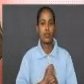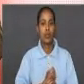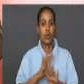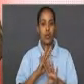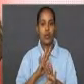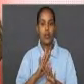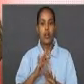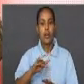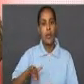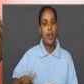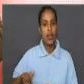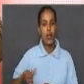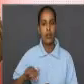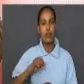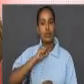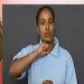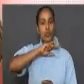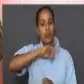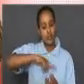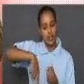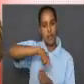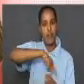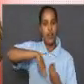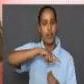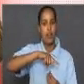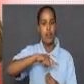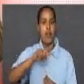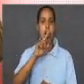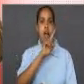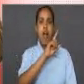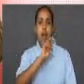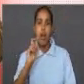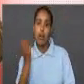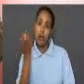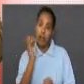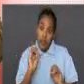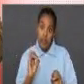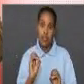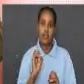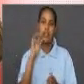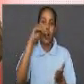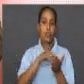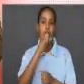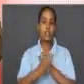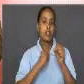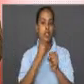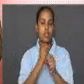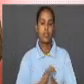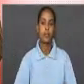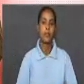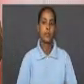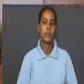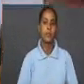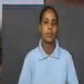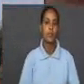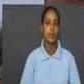it will remain to pollute the environment for hundreds or even thousands of years.